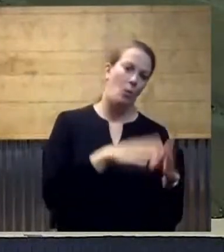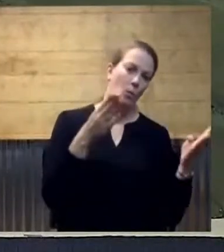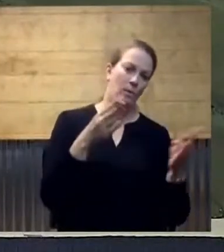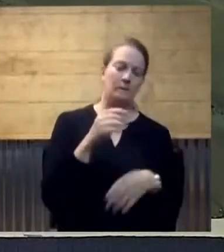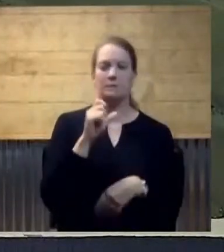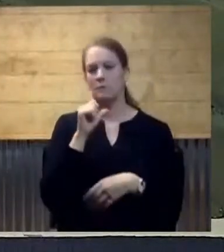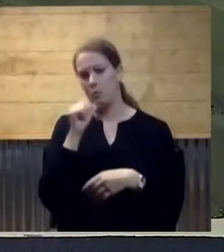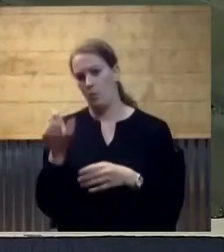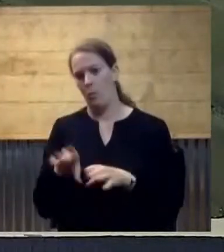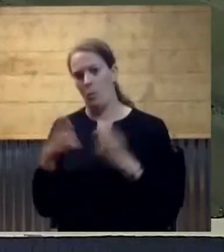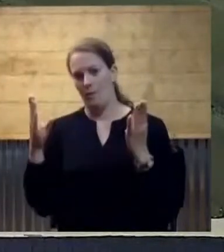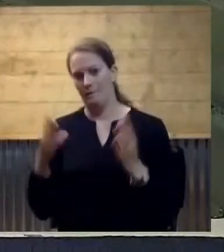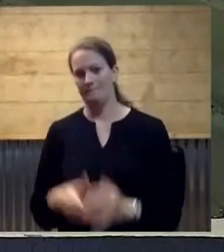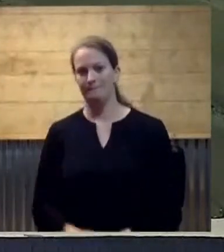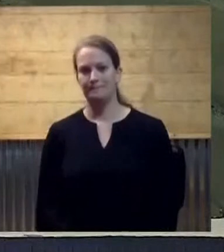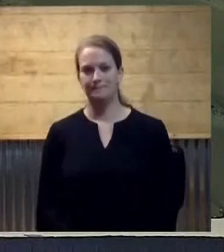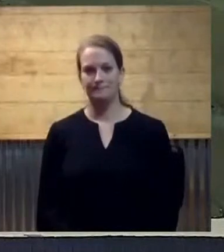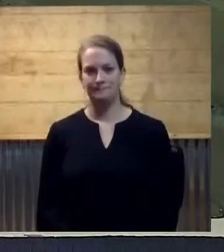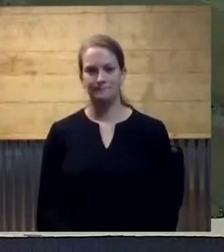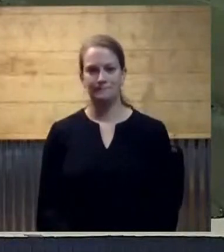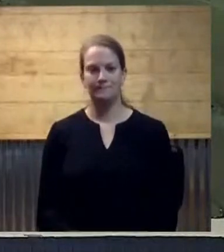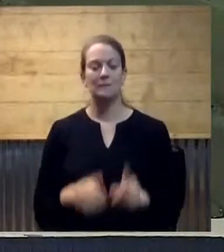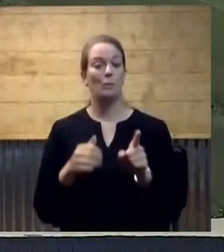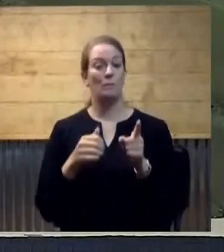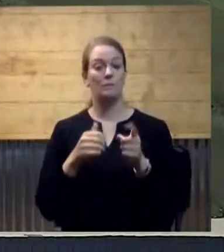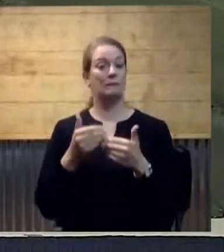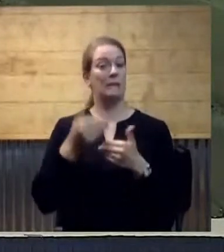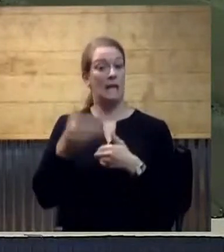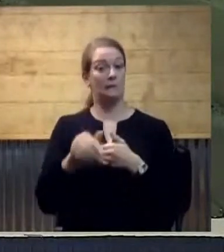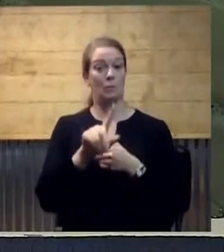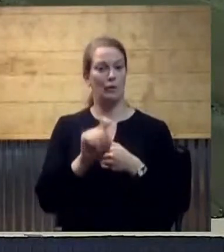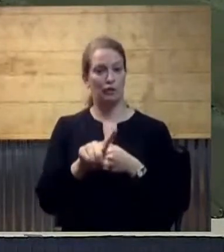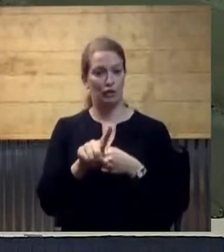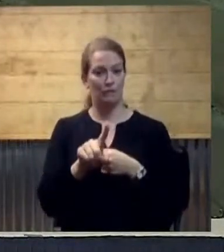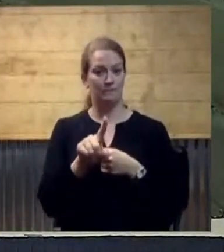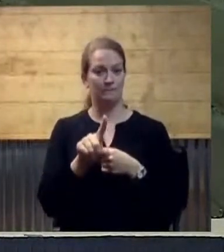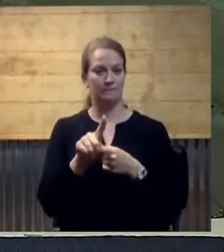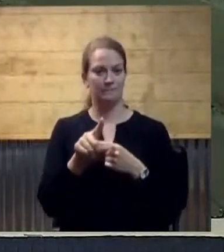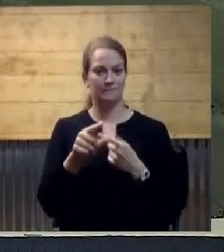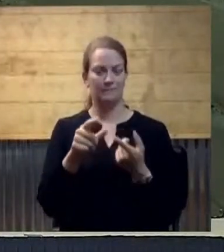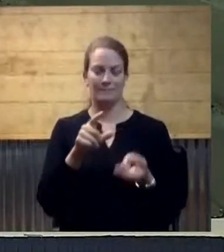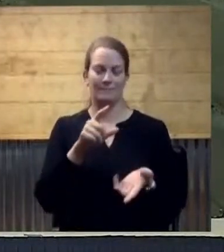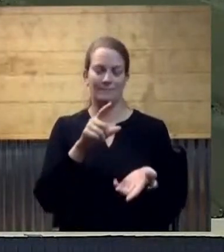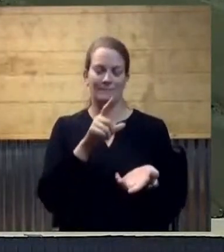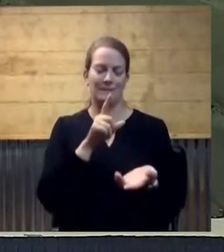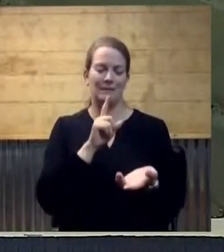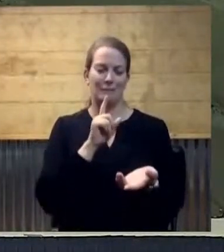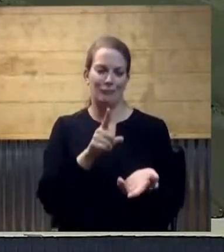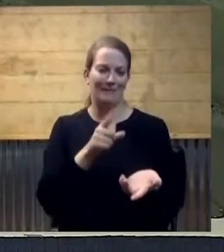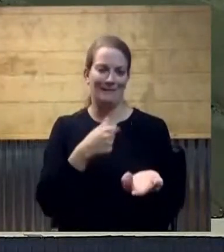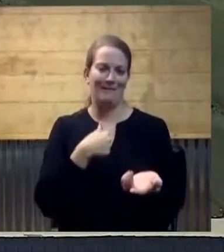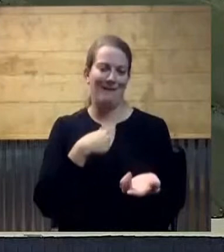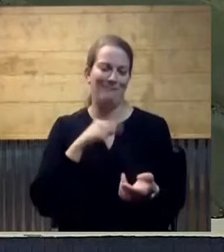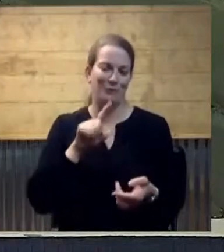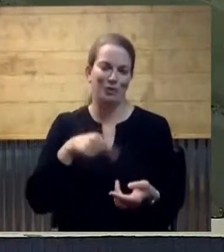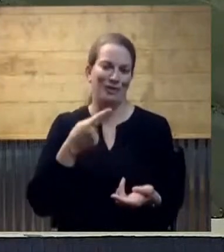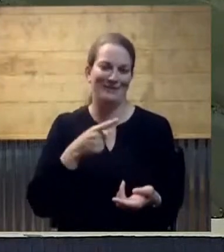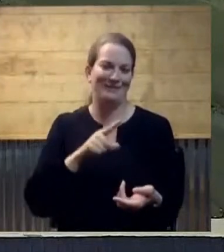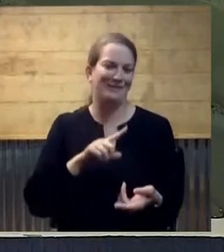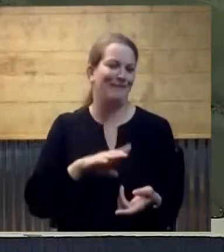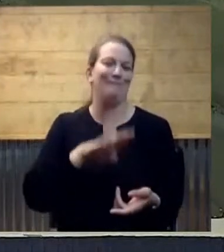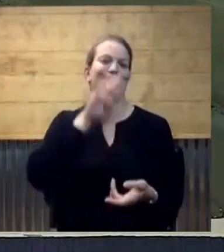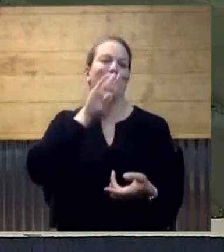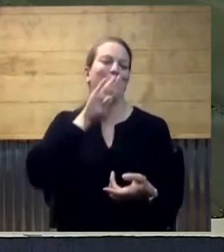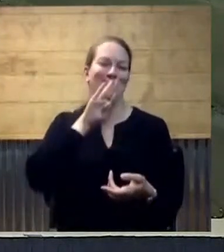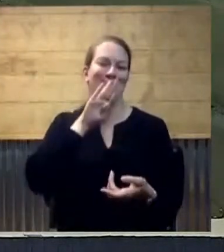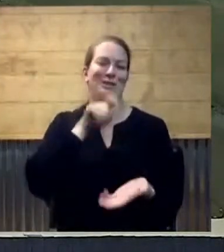be, or if I were you, my follow-up question would be, because I'm really just a frustrated journalist. The next life,